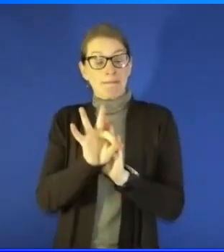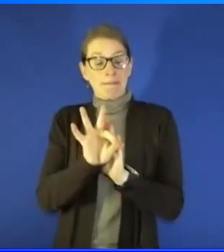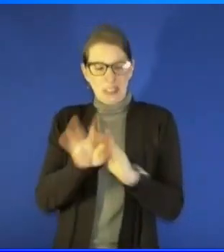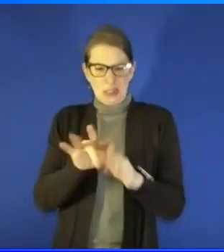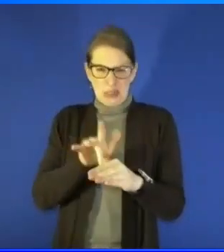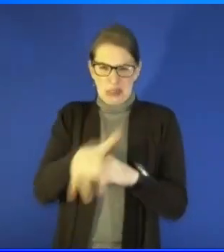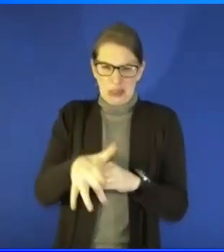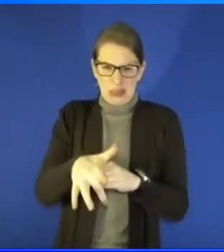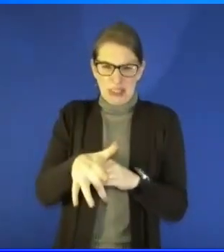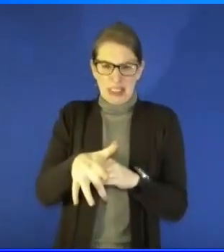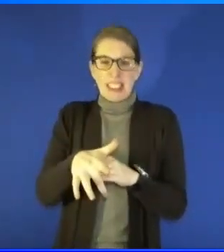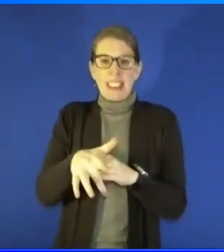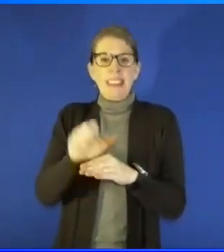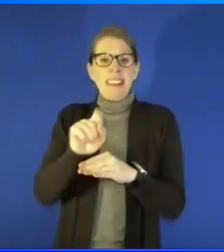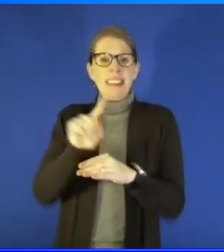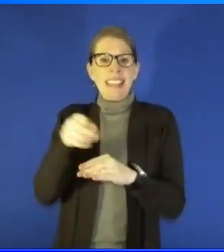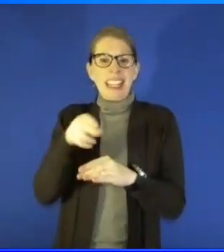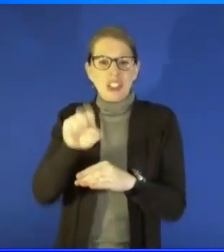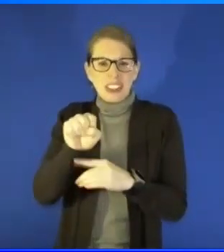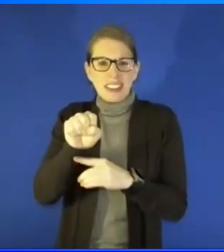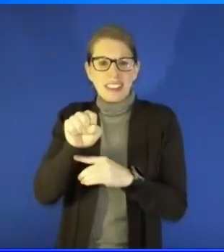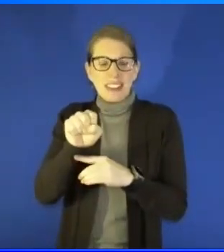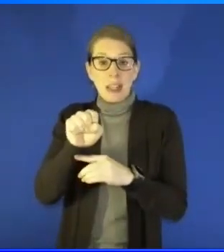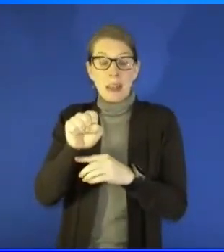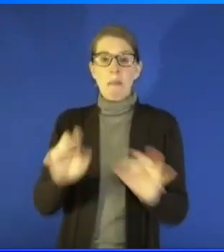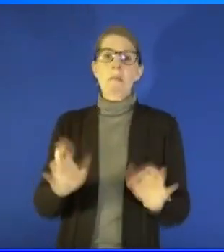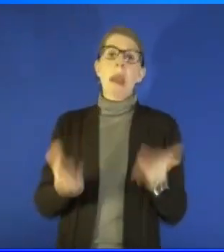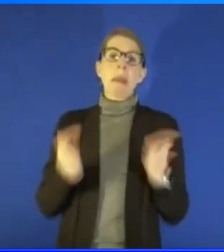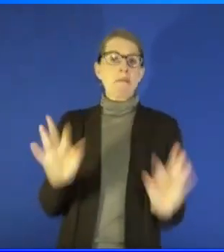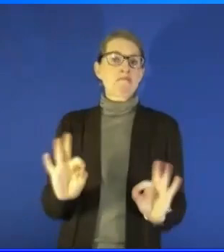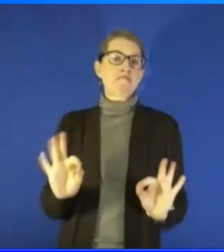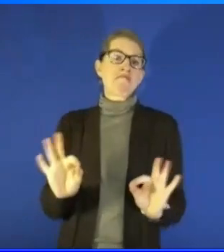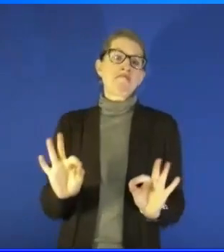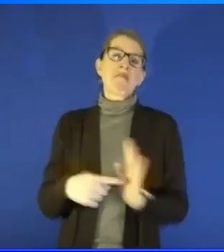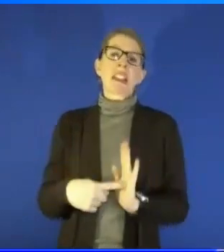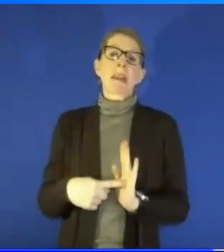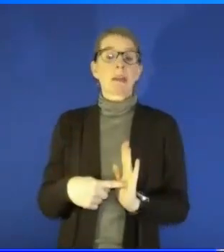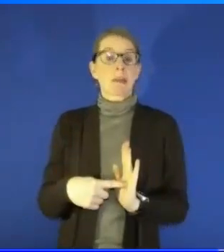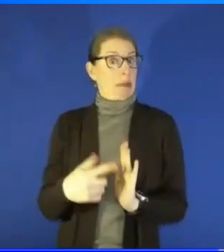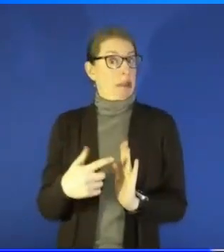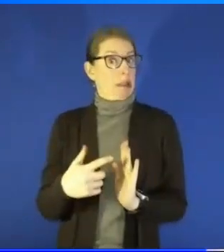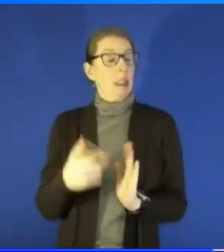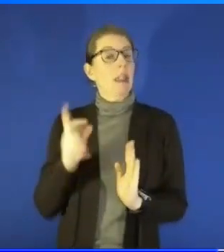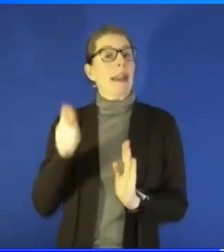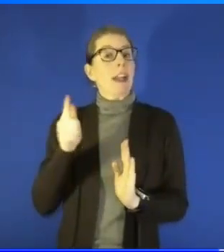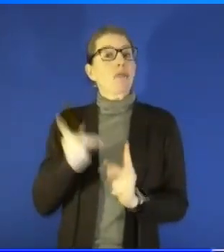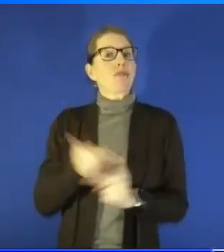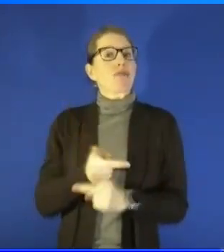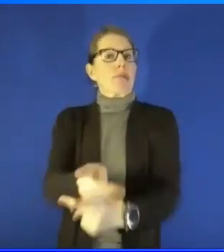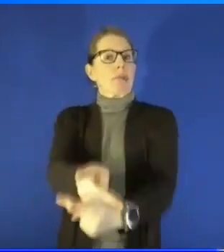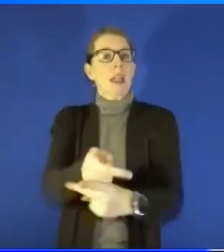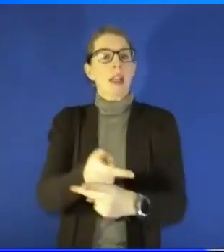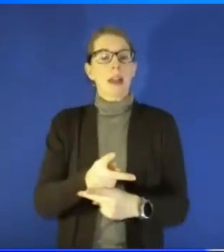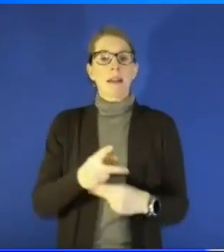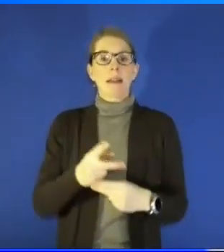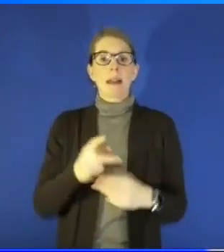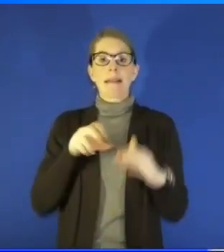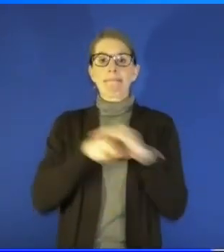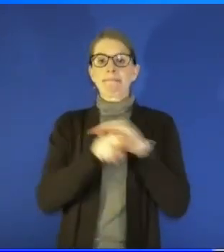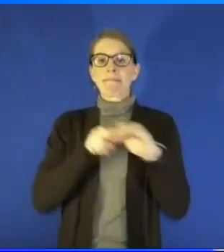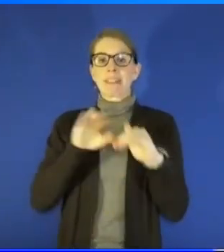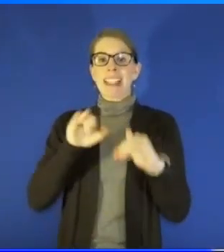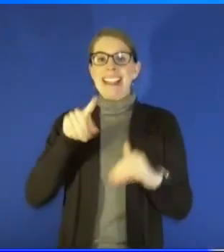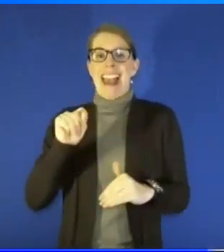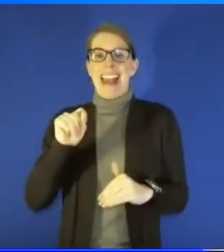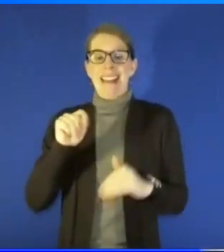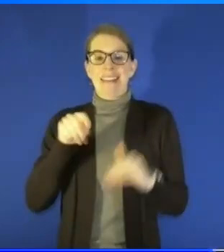stages, even when you're having minor symptoms, that when we look at your CAT scan, we don't see gross changes on the